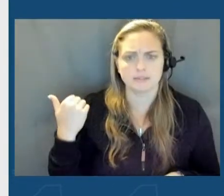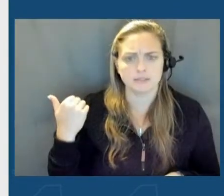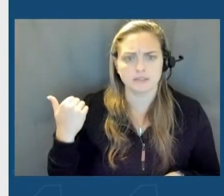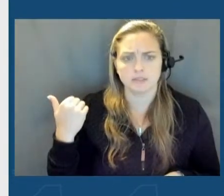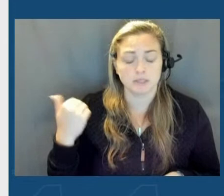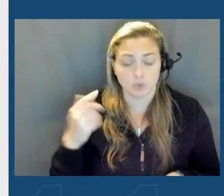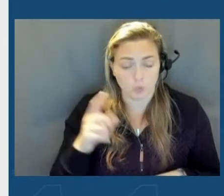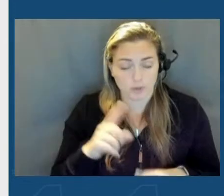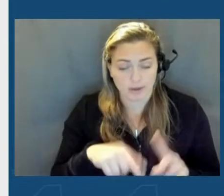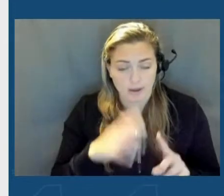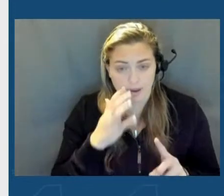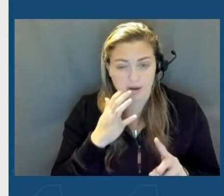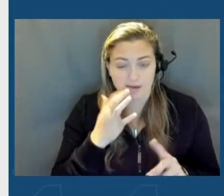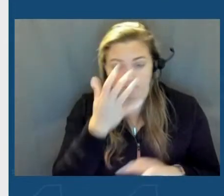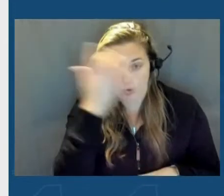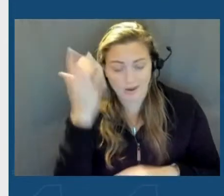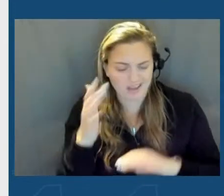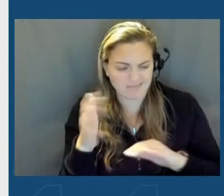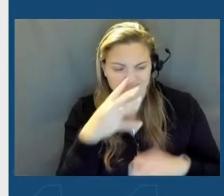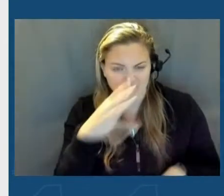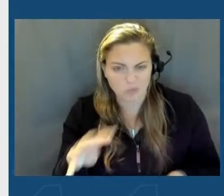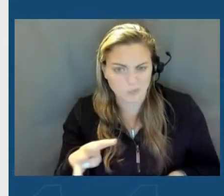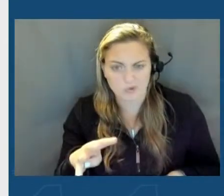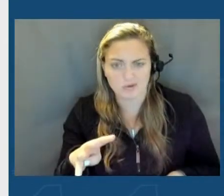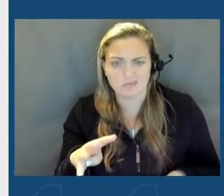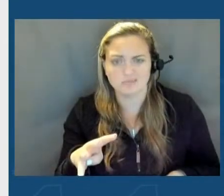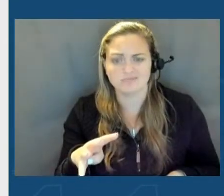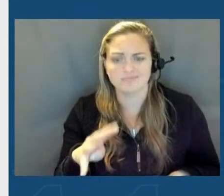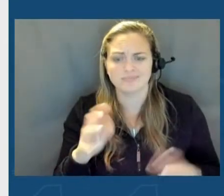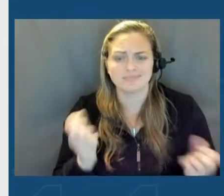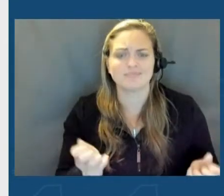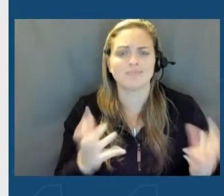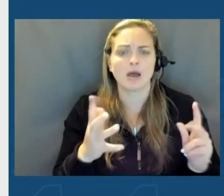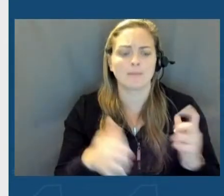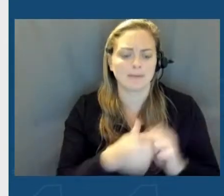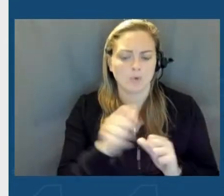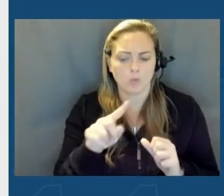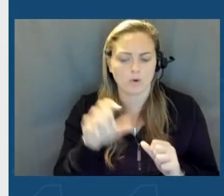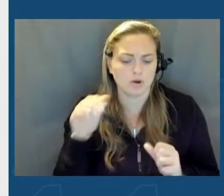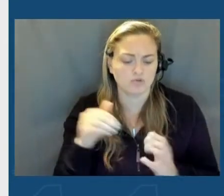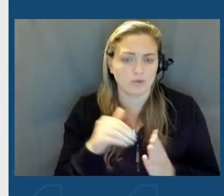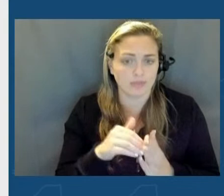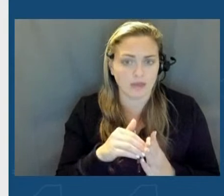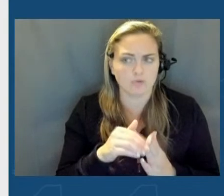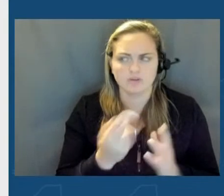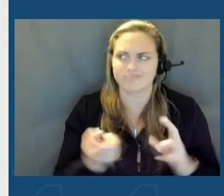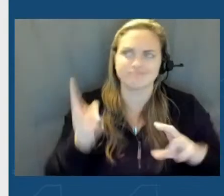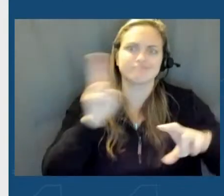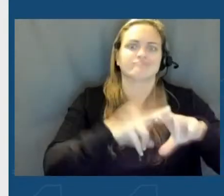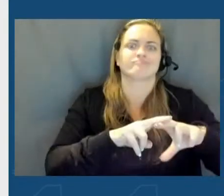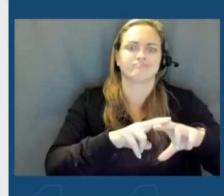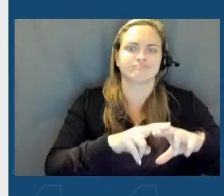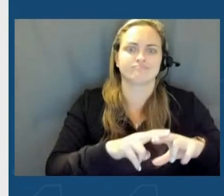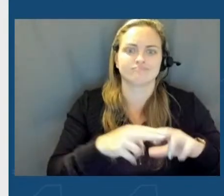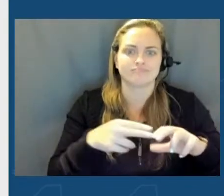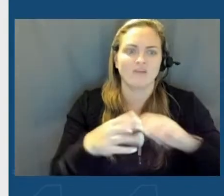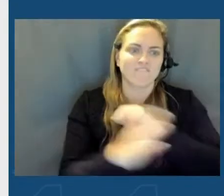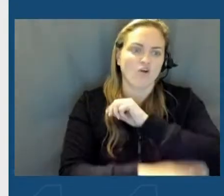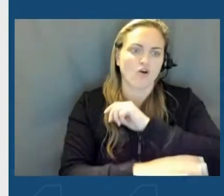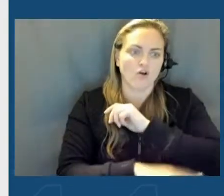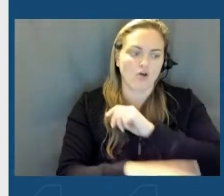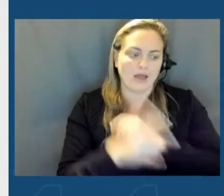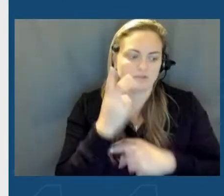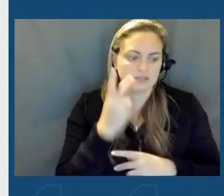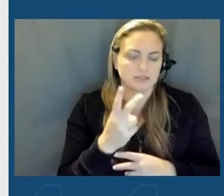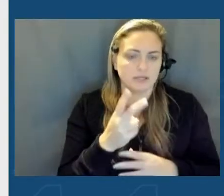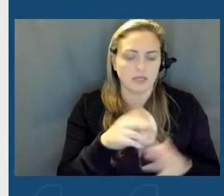of. You know, the number of cases per 100,000 really went up dramatically in the fall after seeing